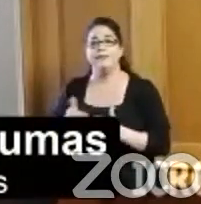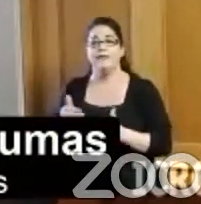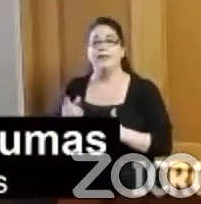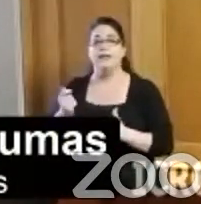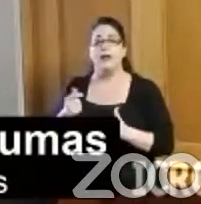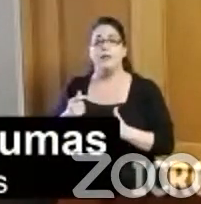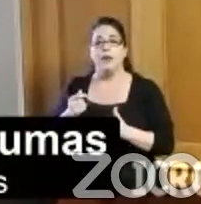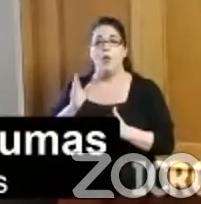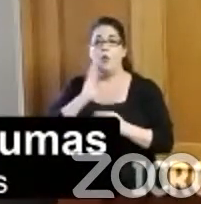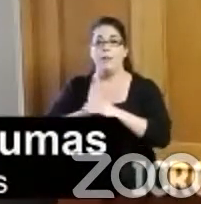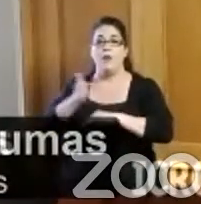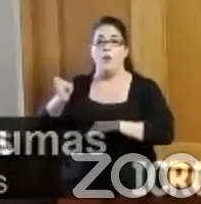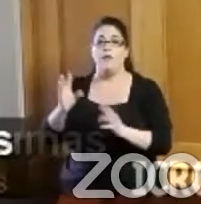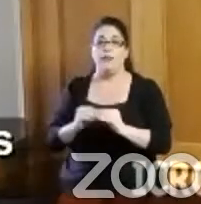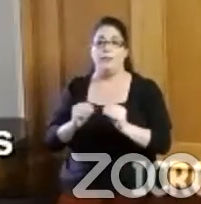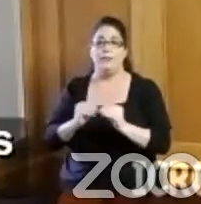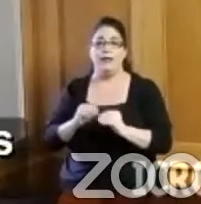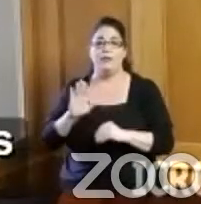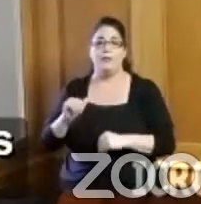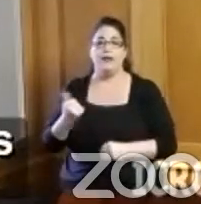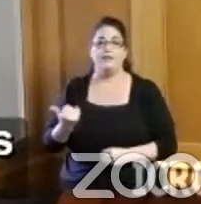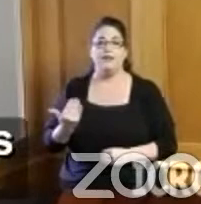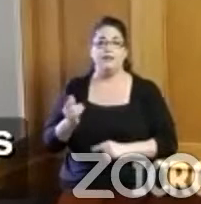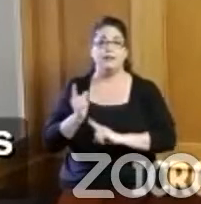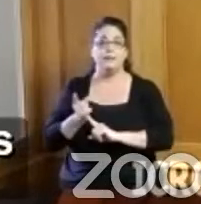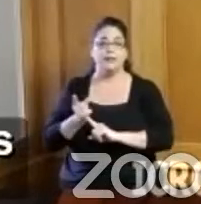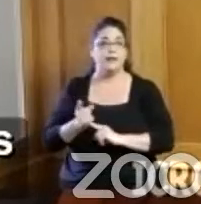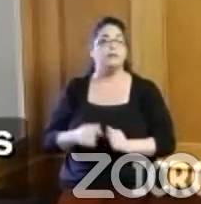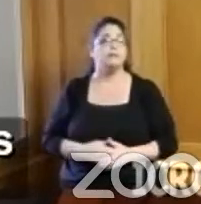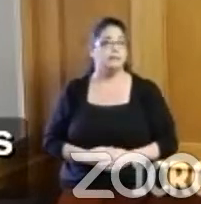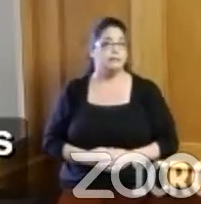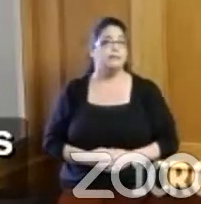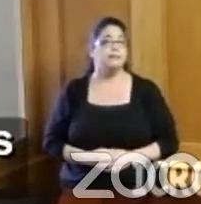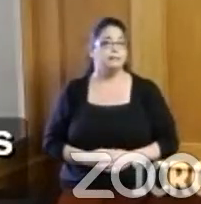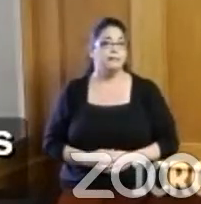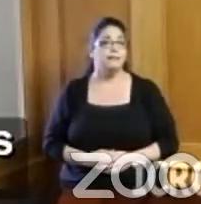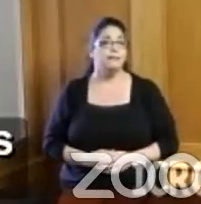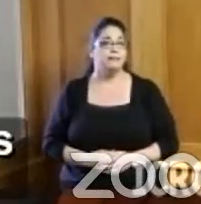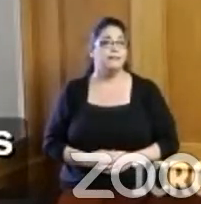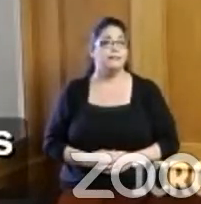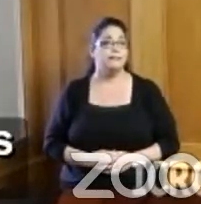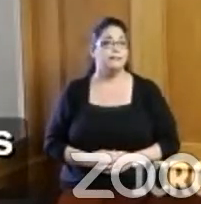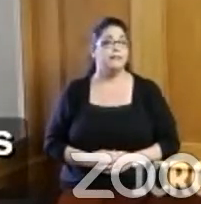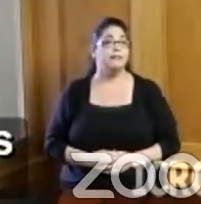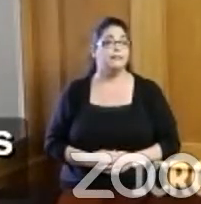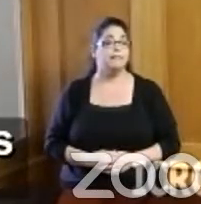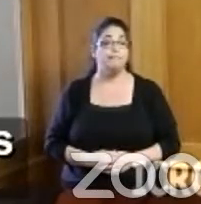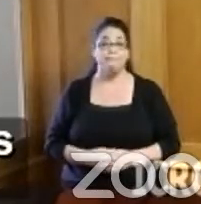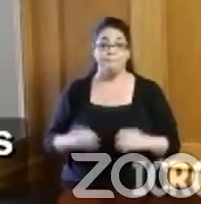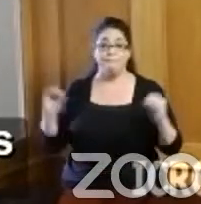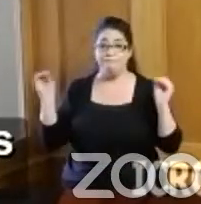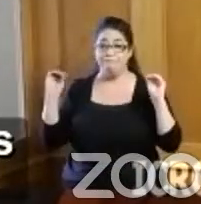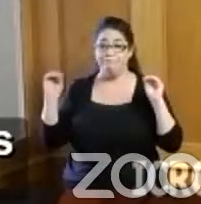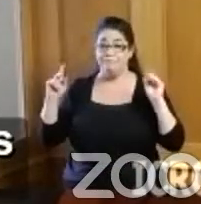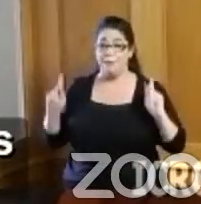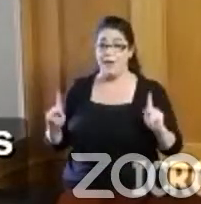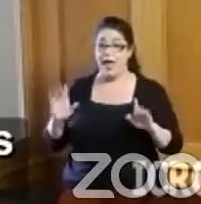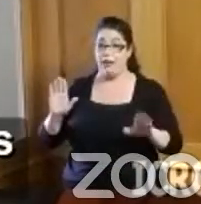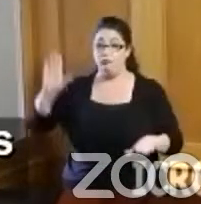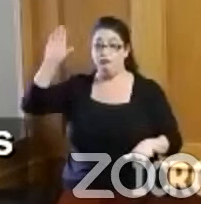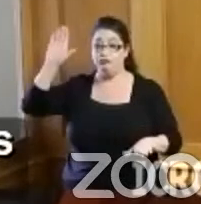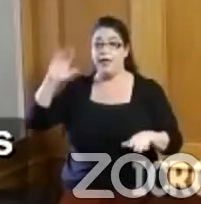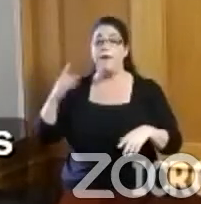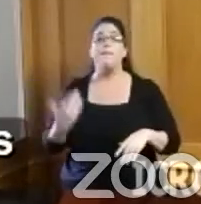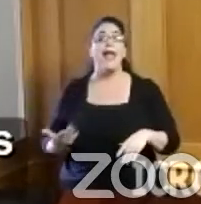over by 15 minutes, but we will move to that in a minute. Nobody? Okay. So maybe they're just